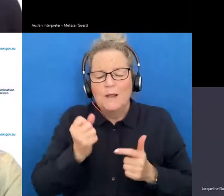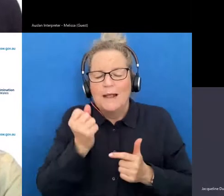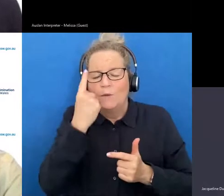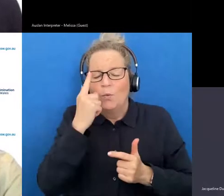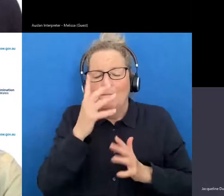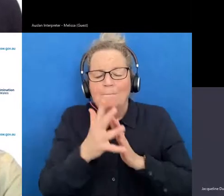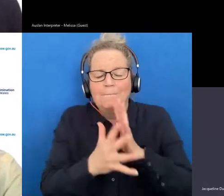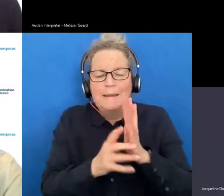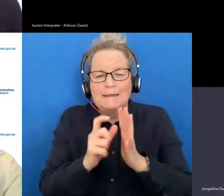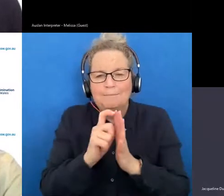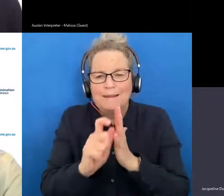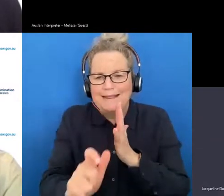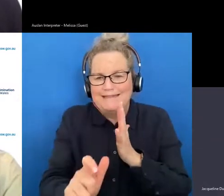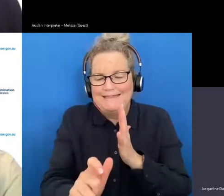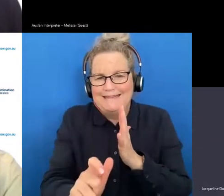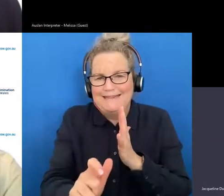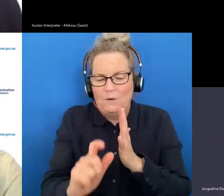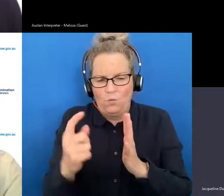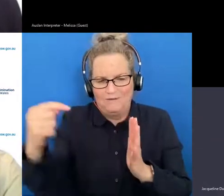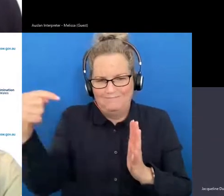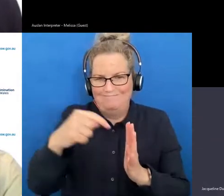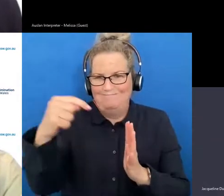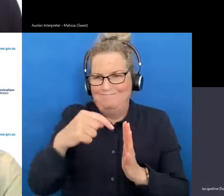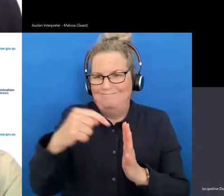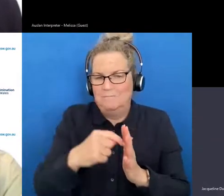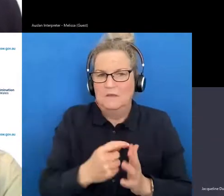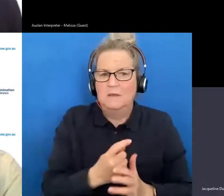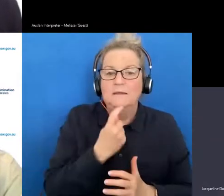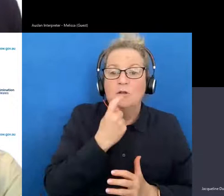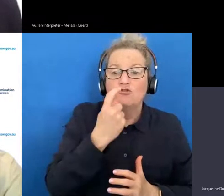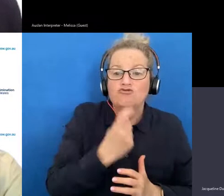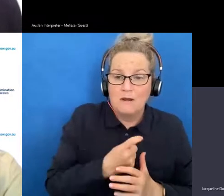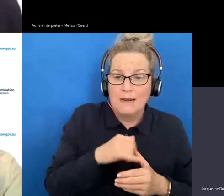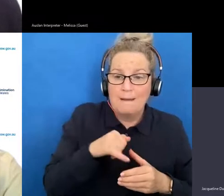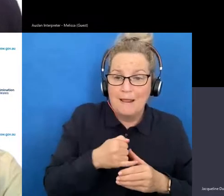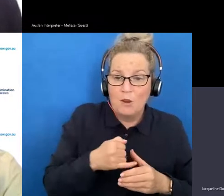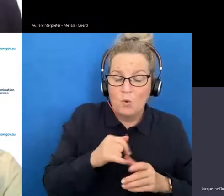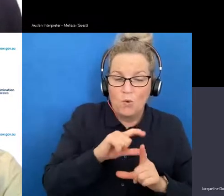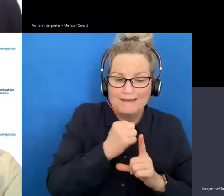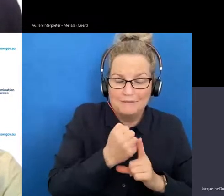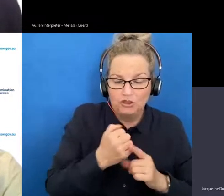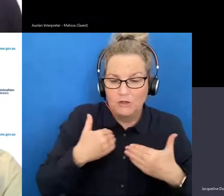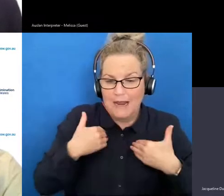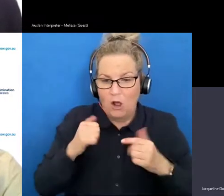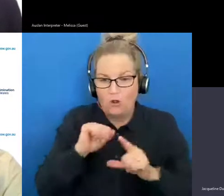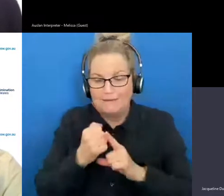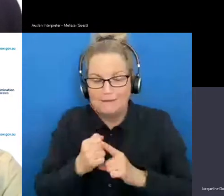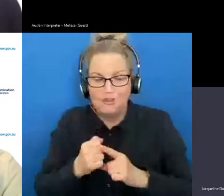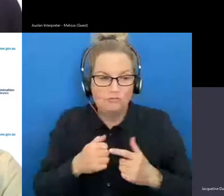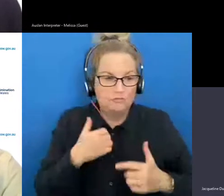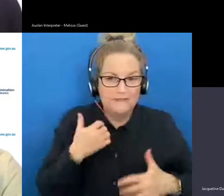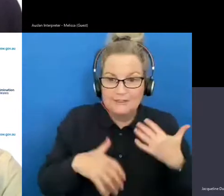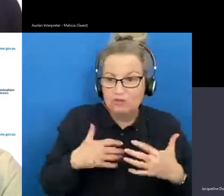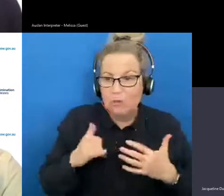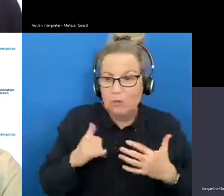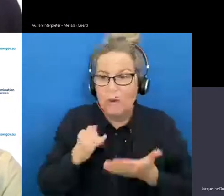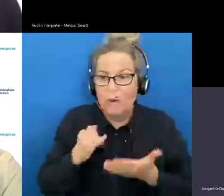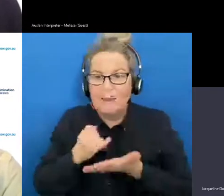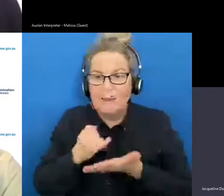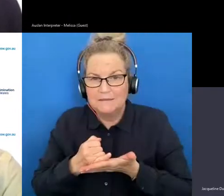and centre. What is a disability? It's a chronic medical condition, a health condition, an injury or an